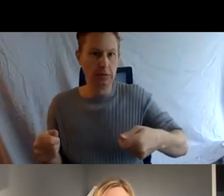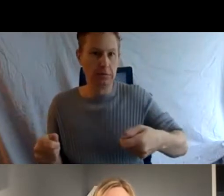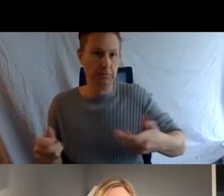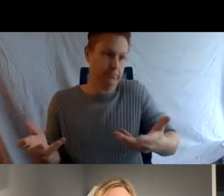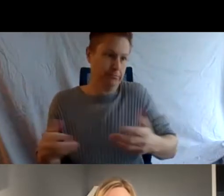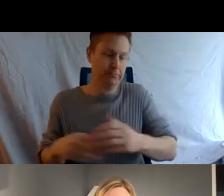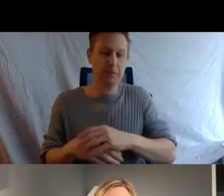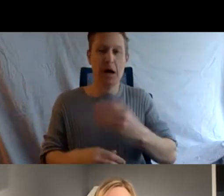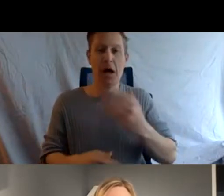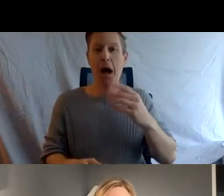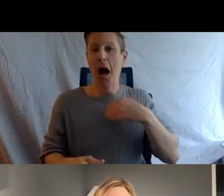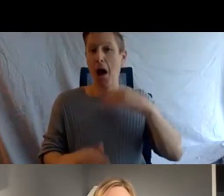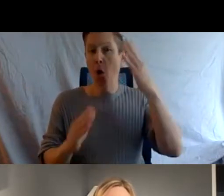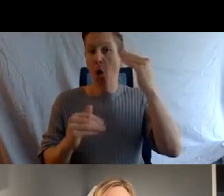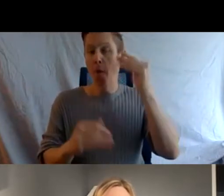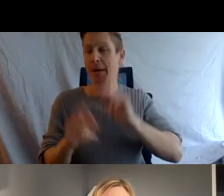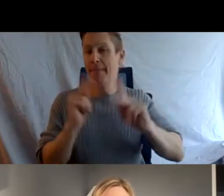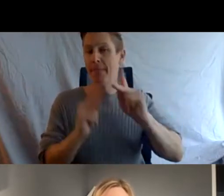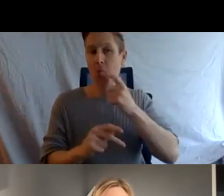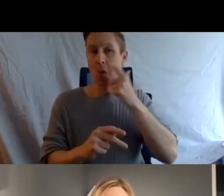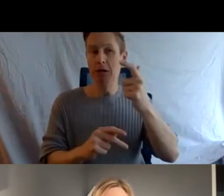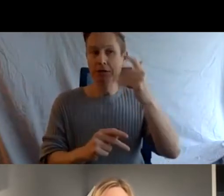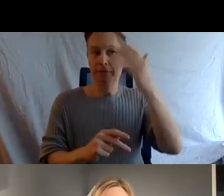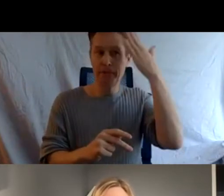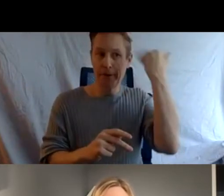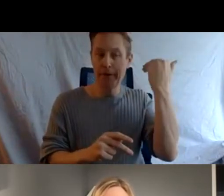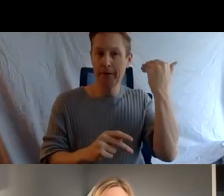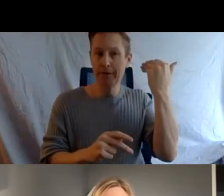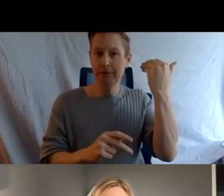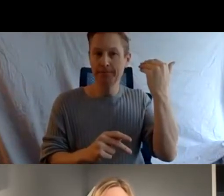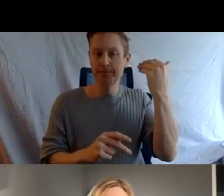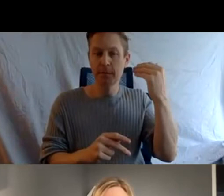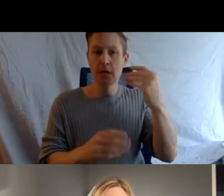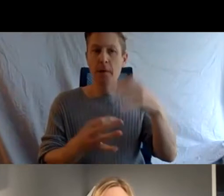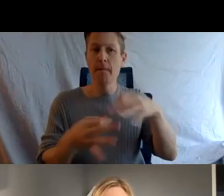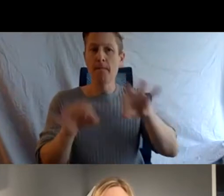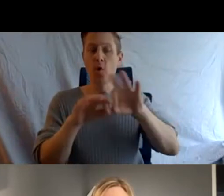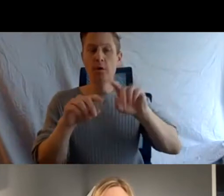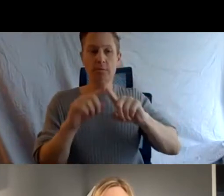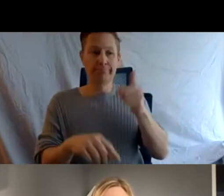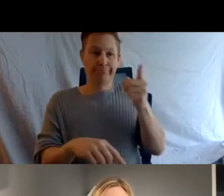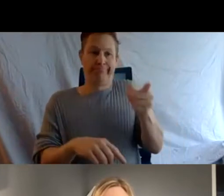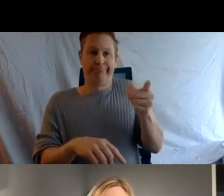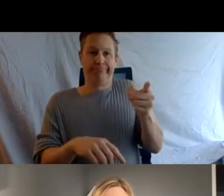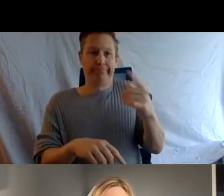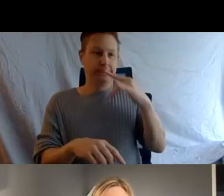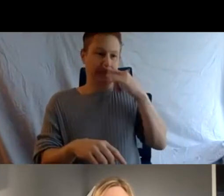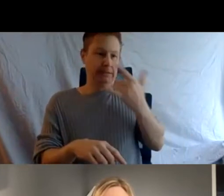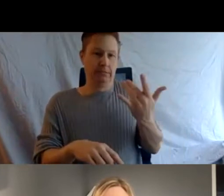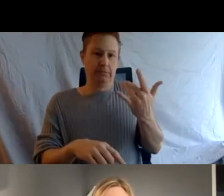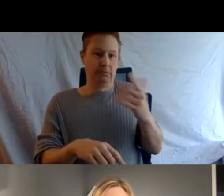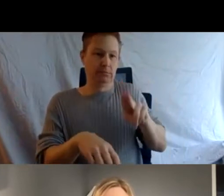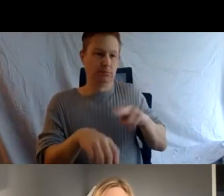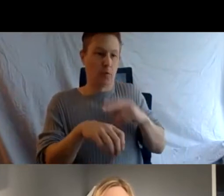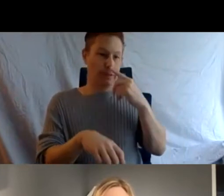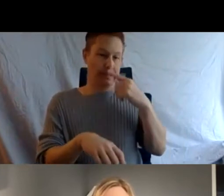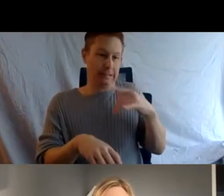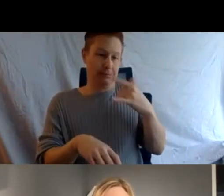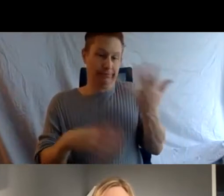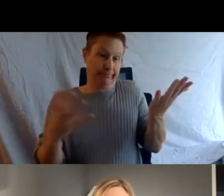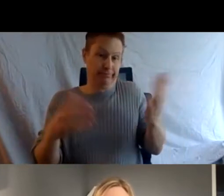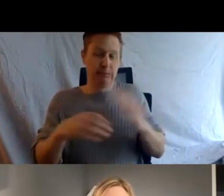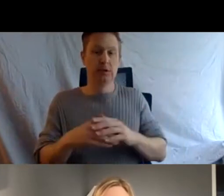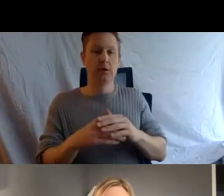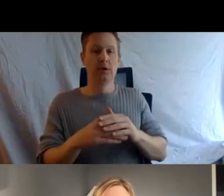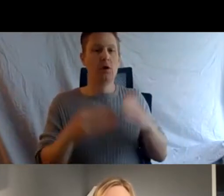people watching almost forget, like it is, but you know, he's just Ari to me. Like, and we focus so much on